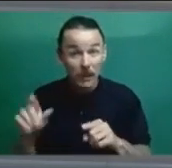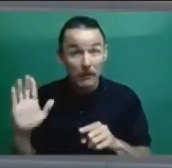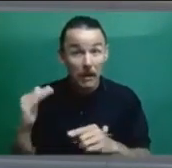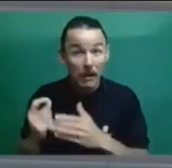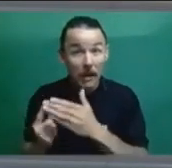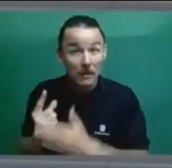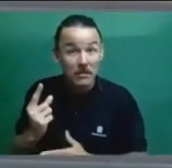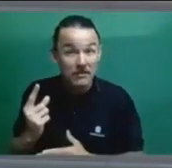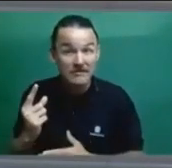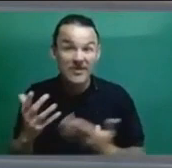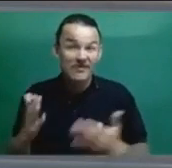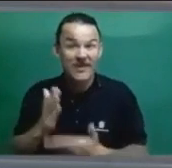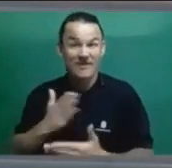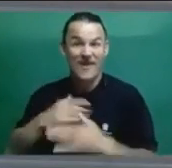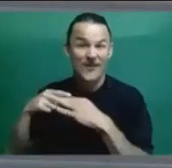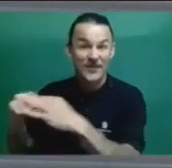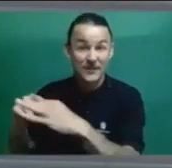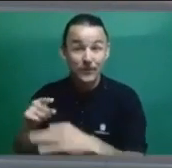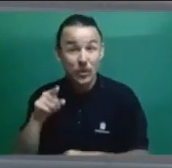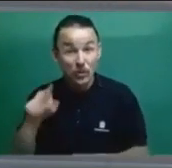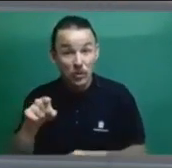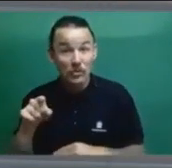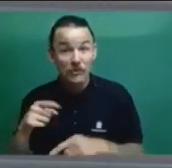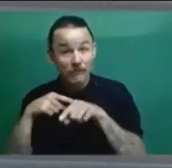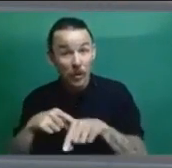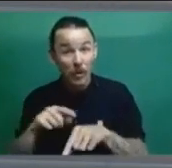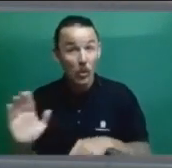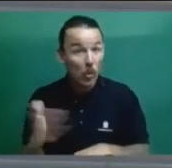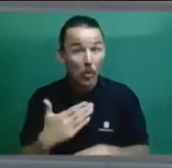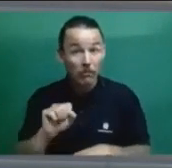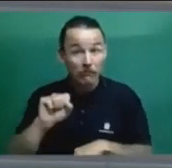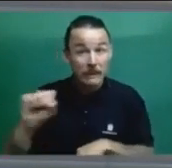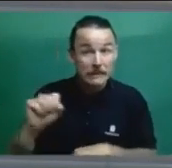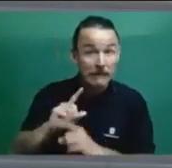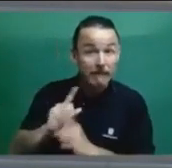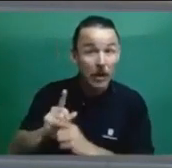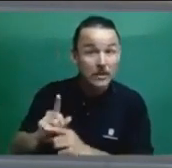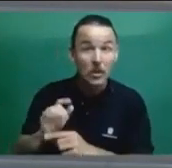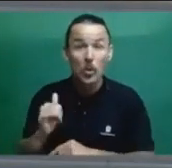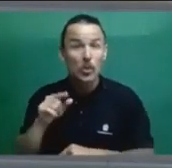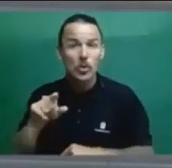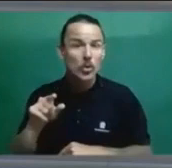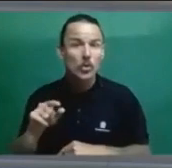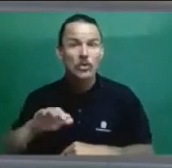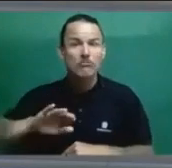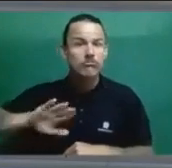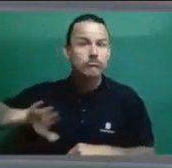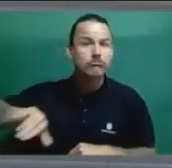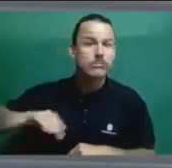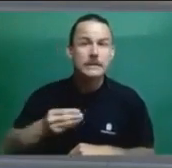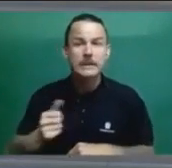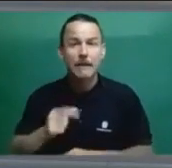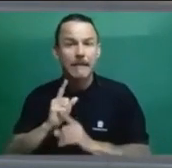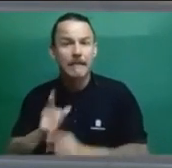really, have you taken all of their advice or have you pushed back against some of the advice because you see other harms that may have